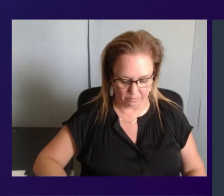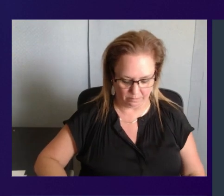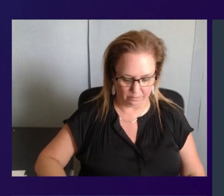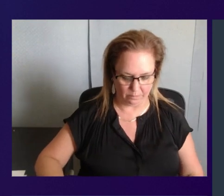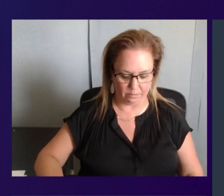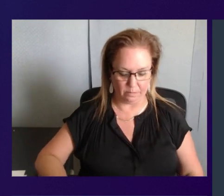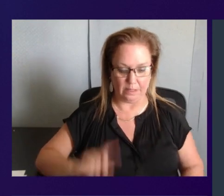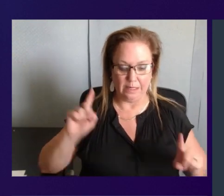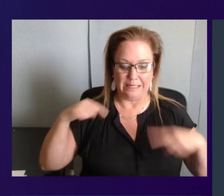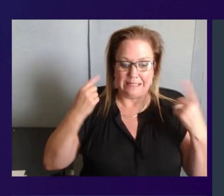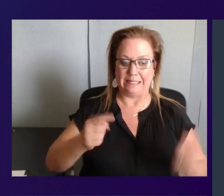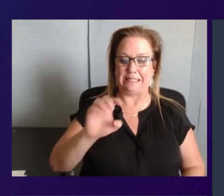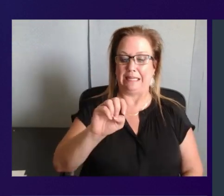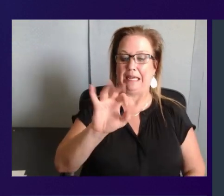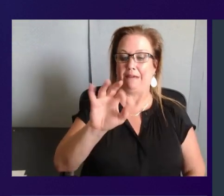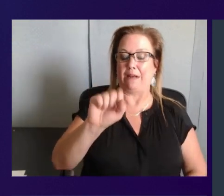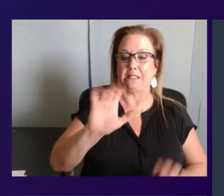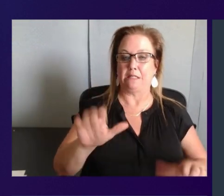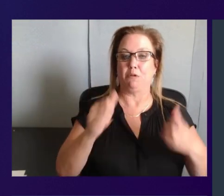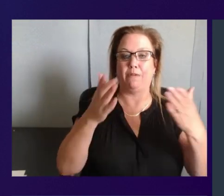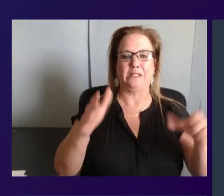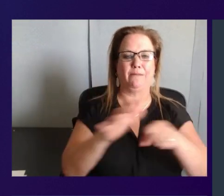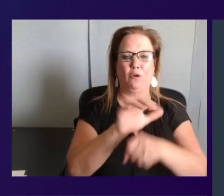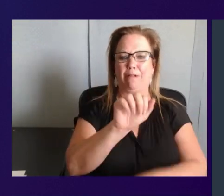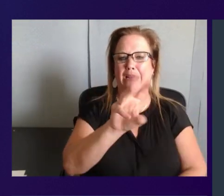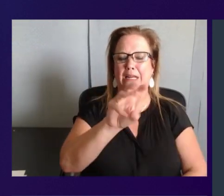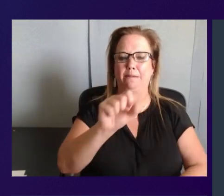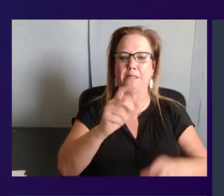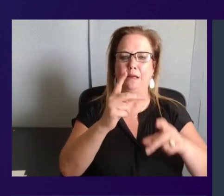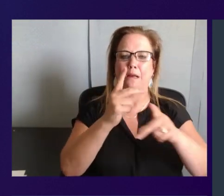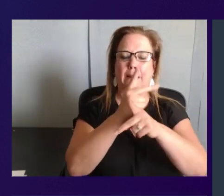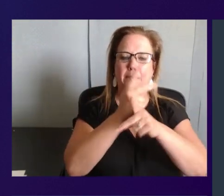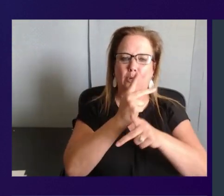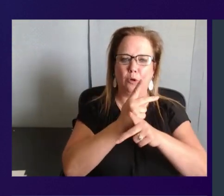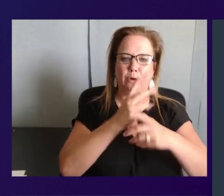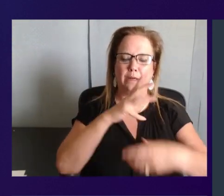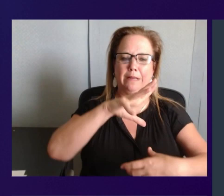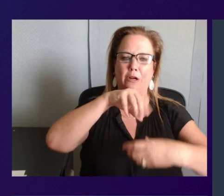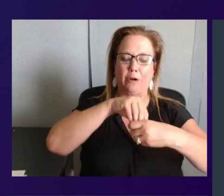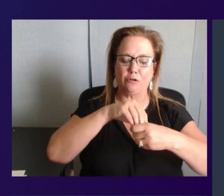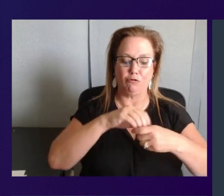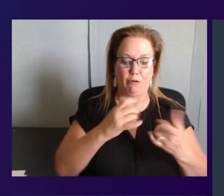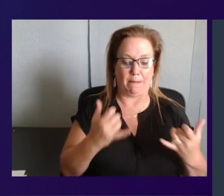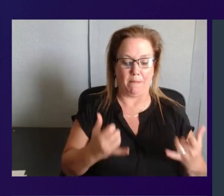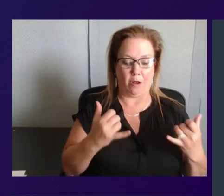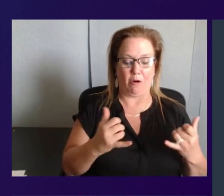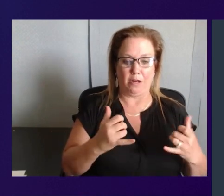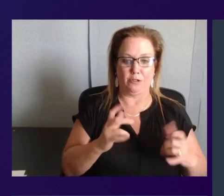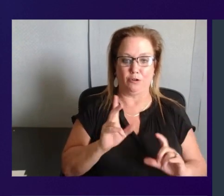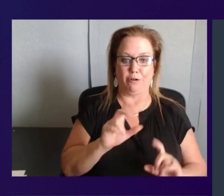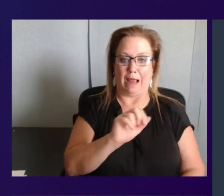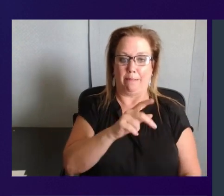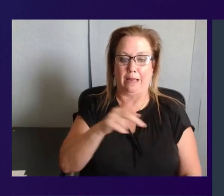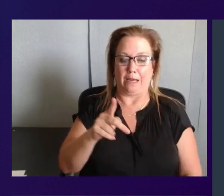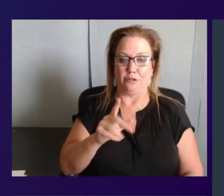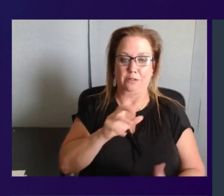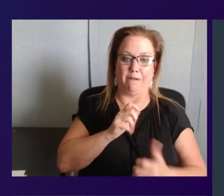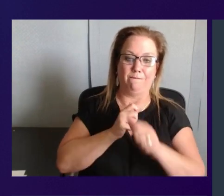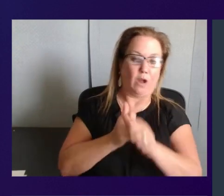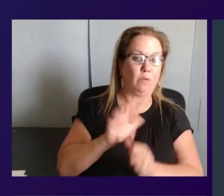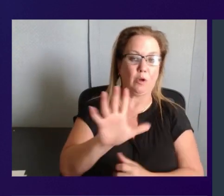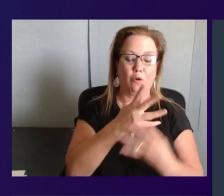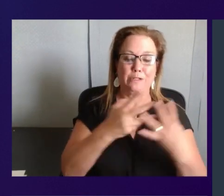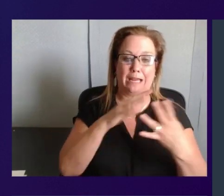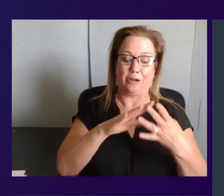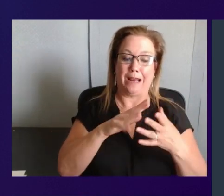Since EFS provides full AWS compute integration, you can modernize your applications on your schedule while gaining immediate benefits from